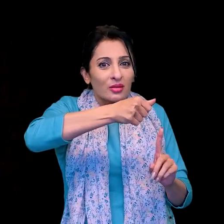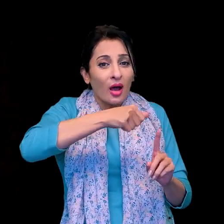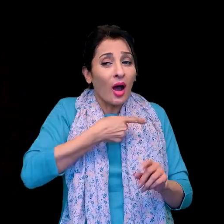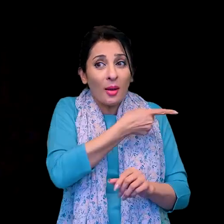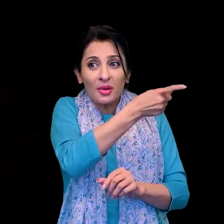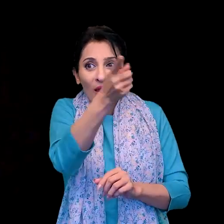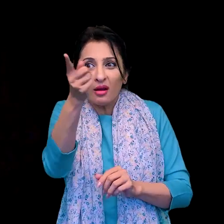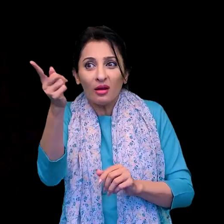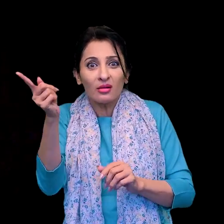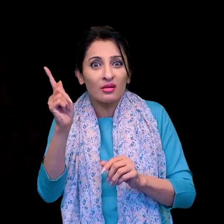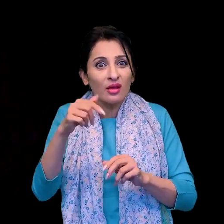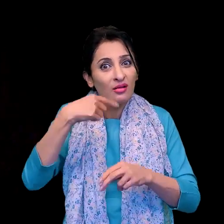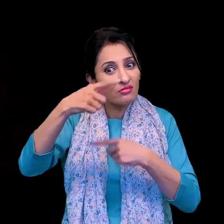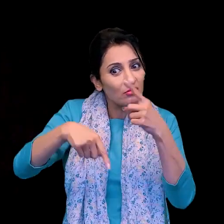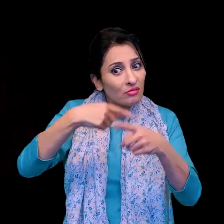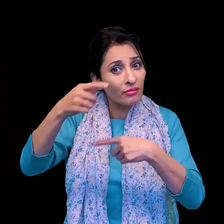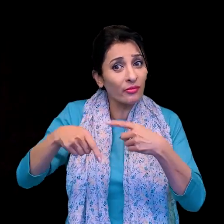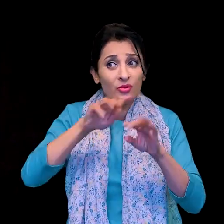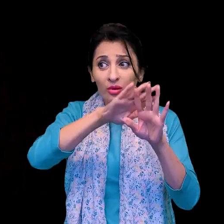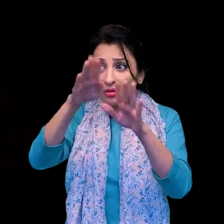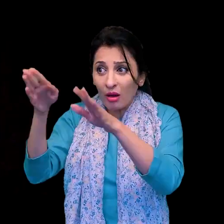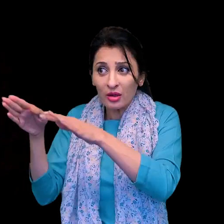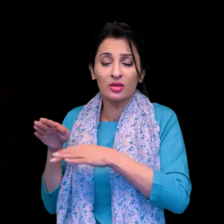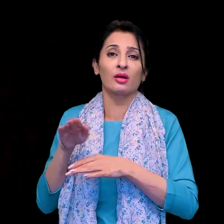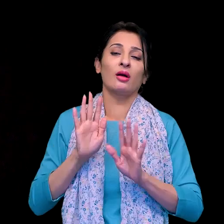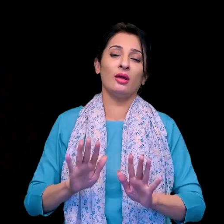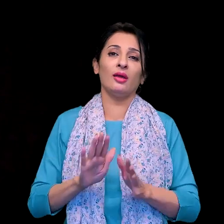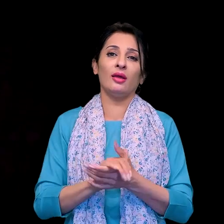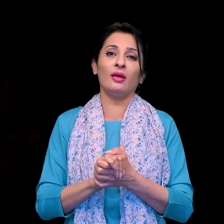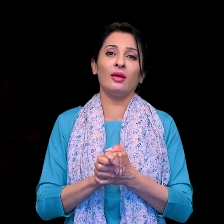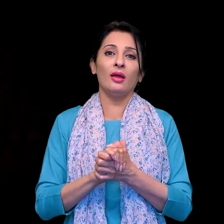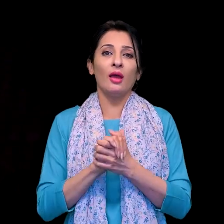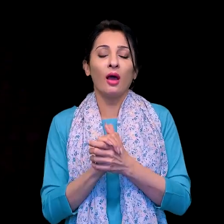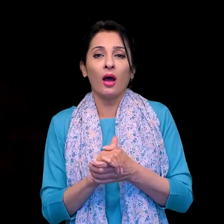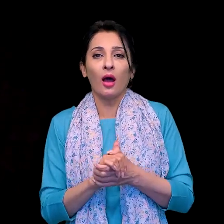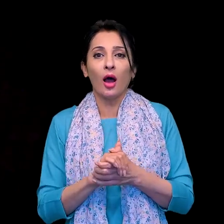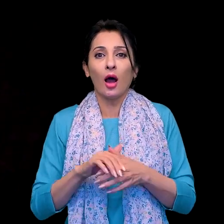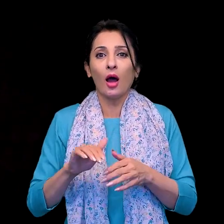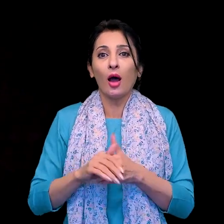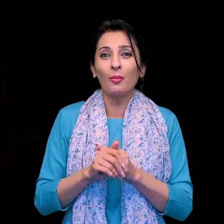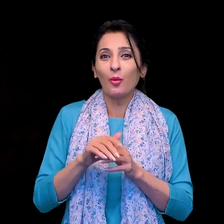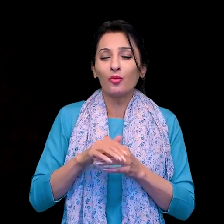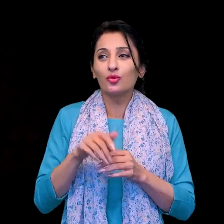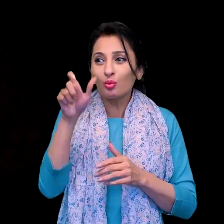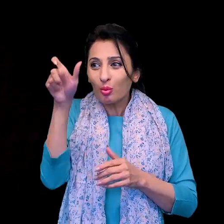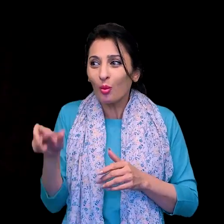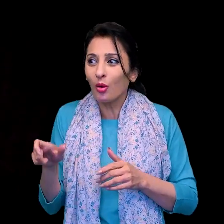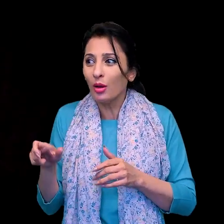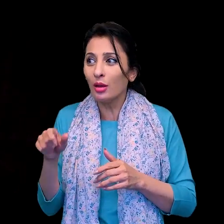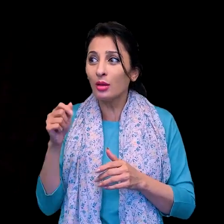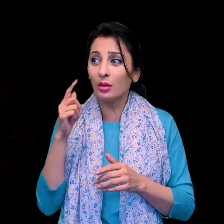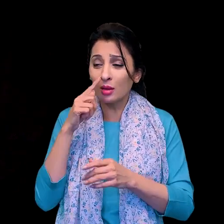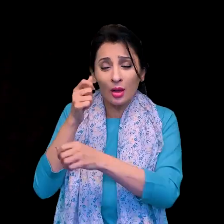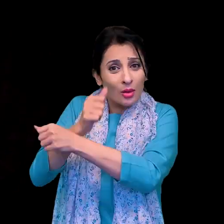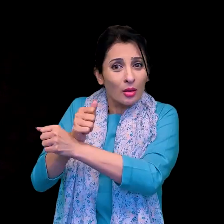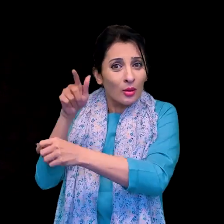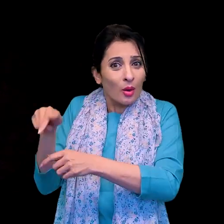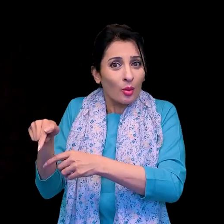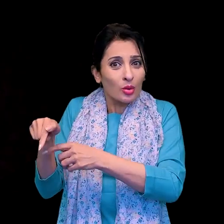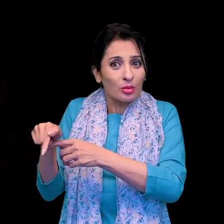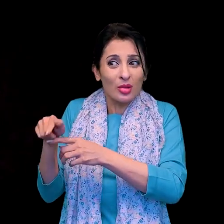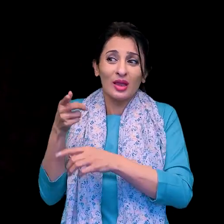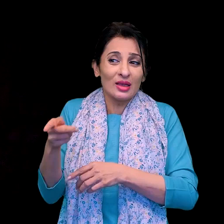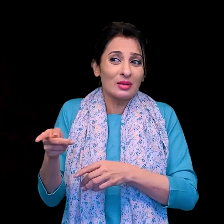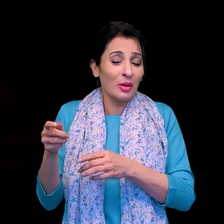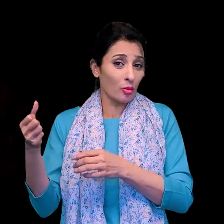these small words may not be that big, they hold immense power, and you must make it known that it